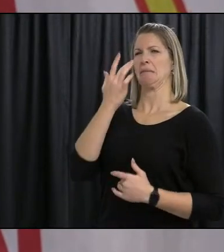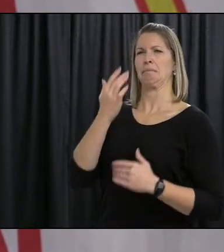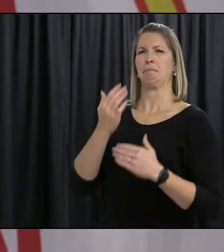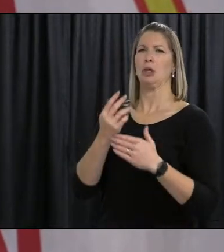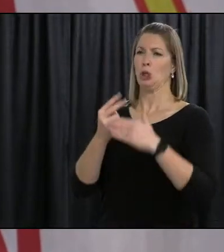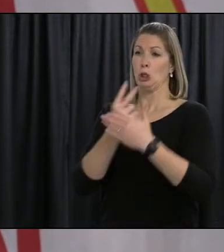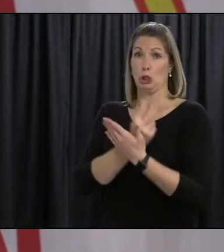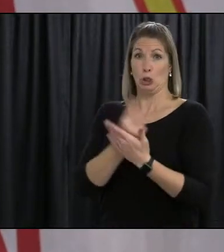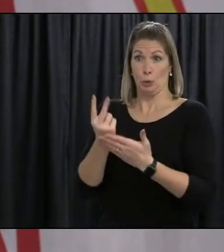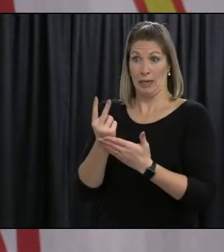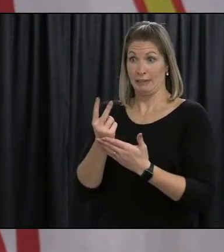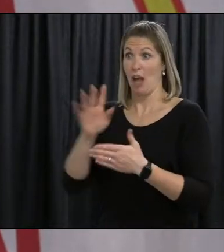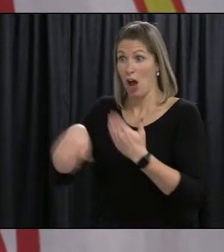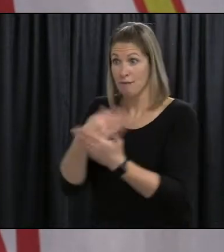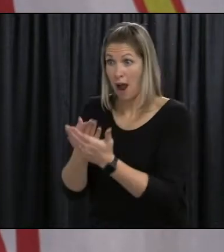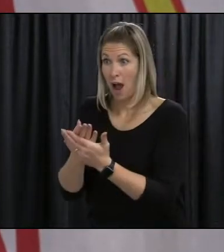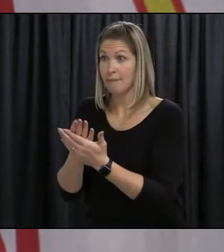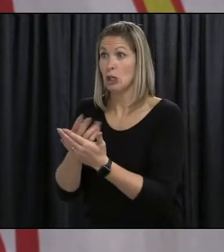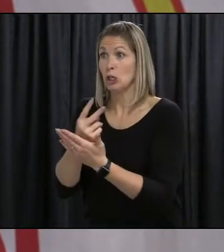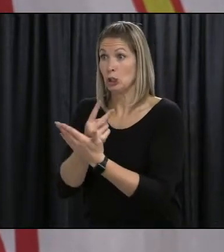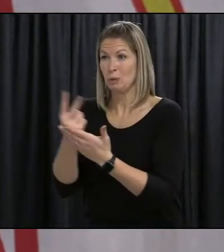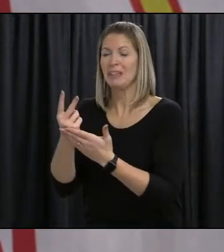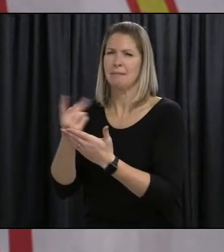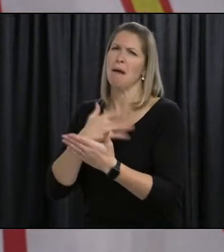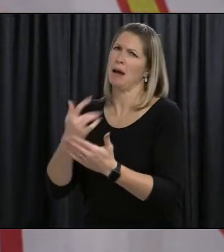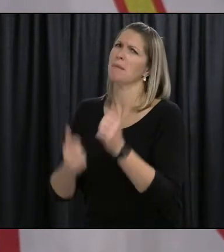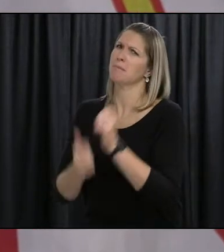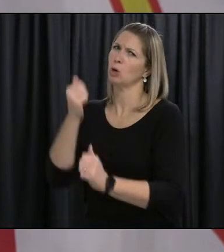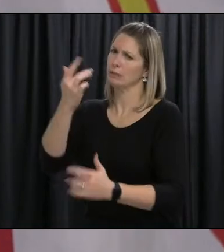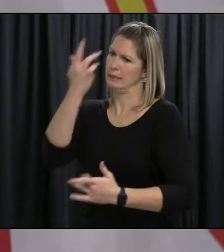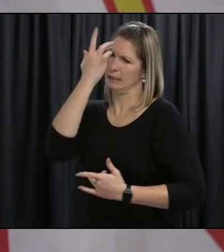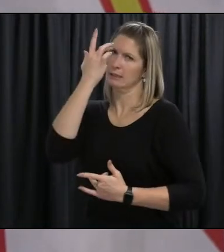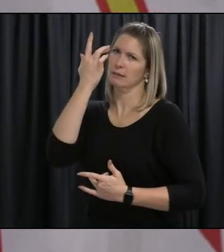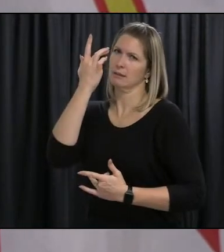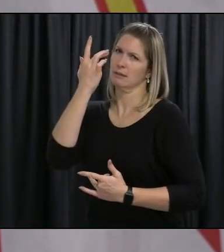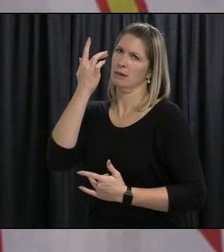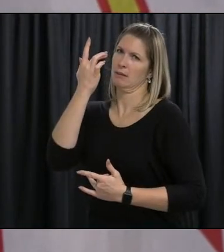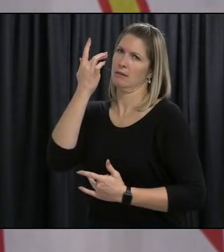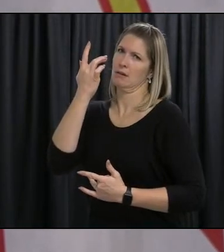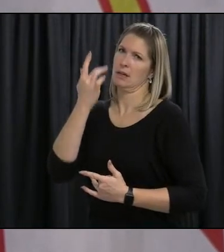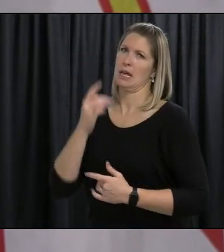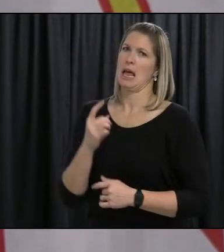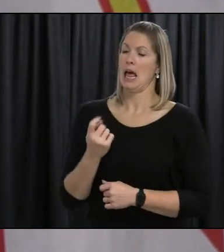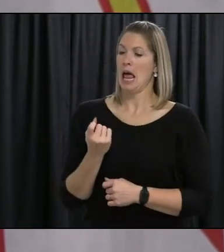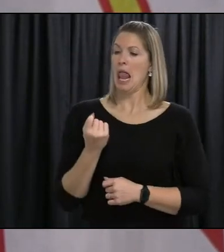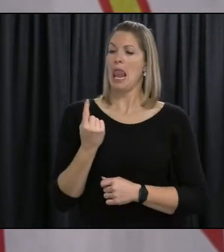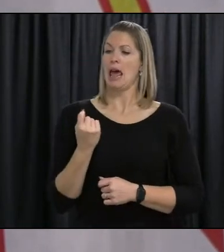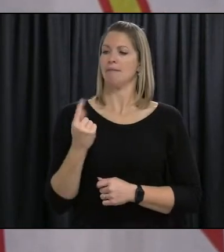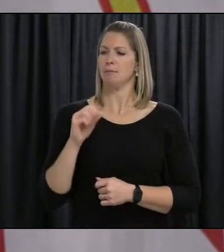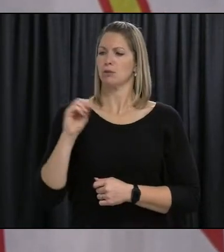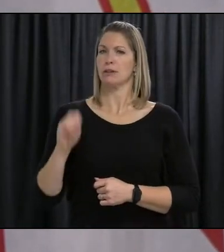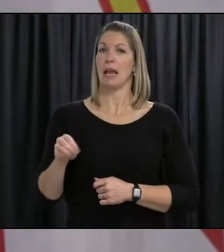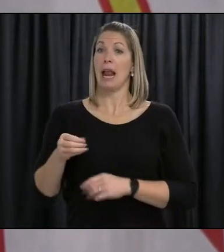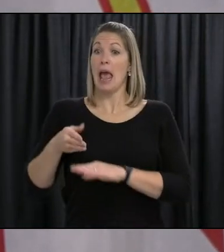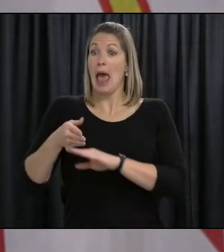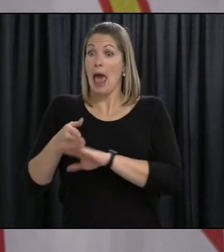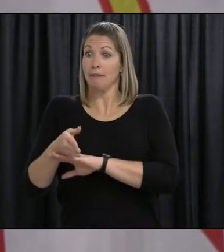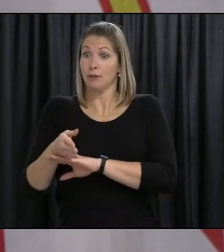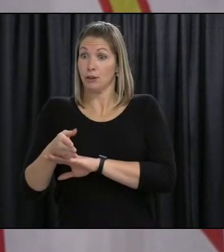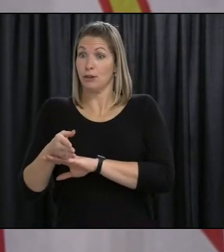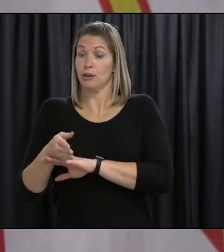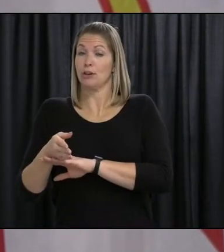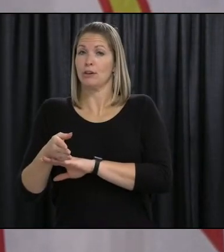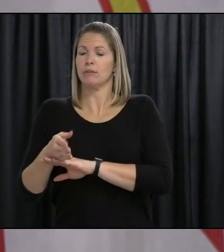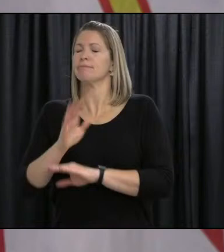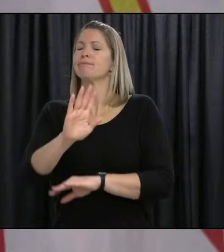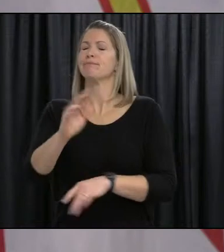14 days. And the 11% presenting for testing is sort of I guess it's